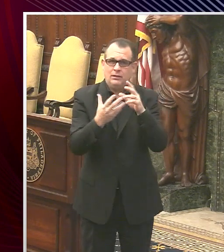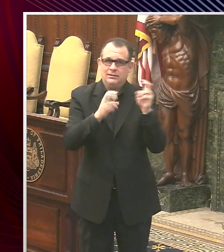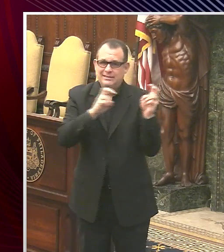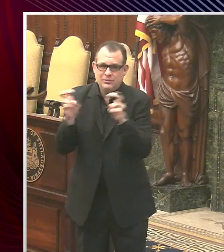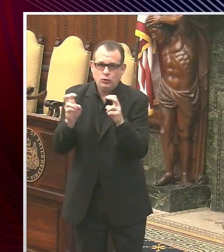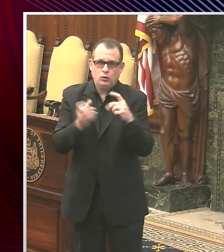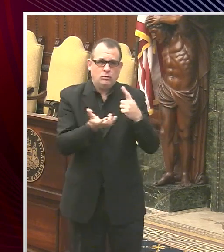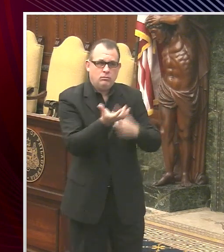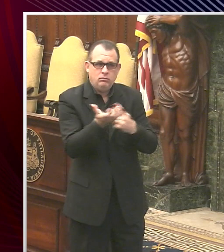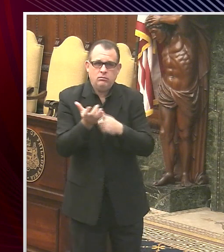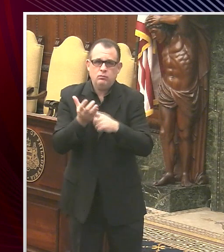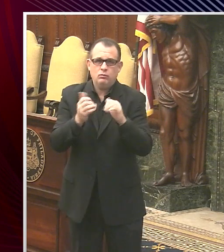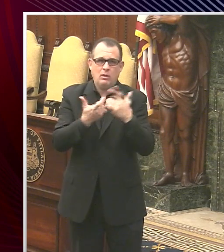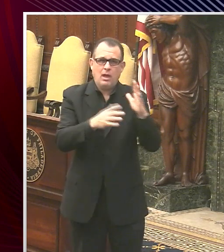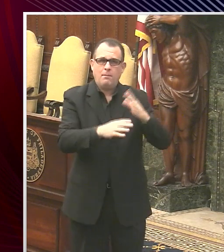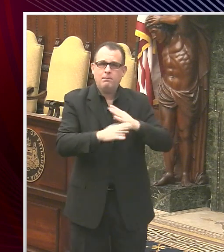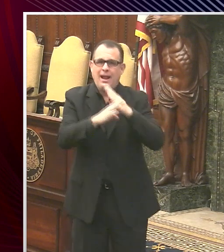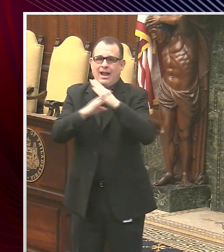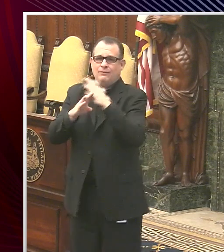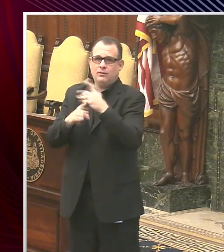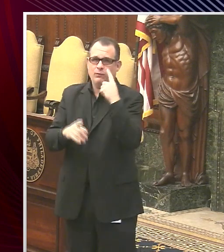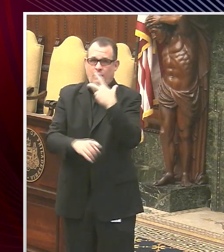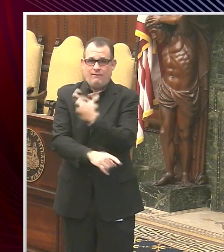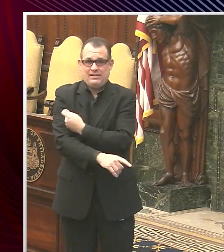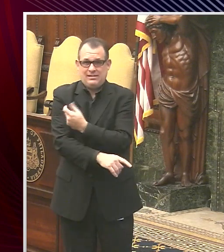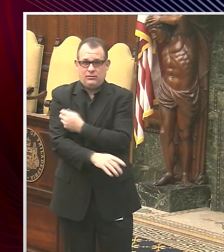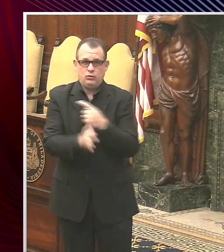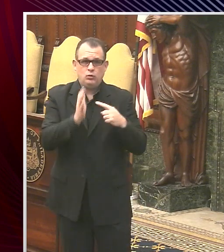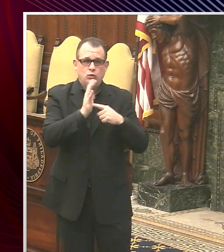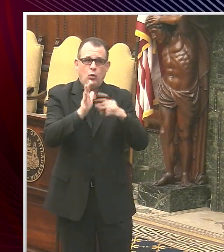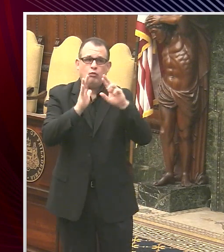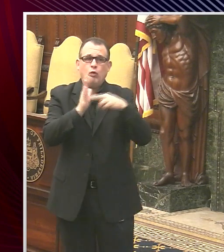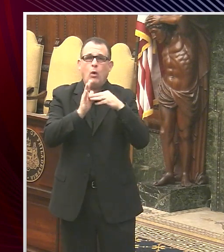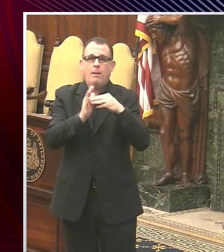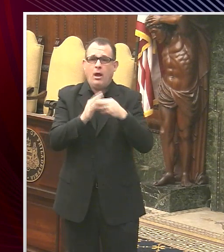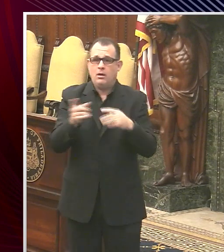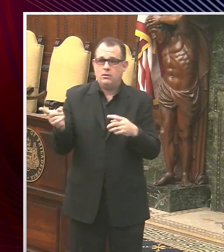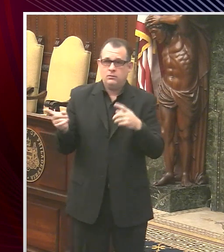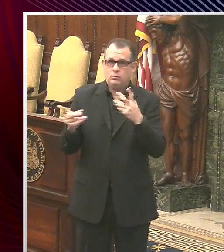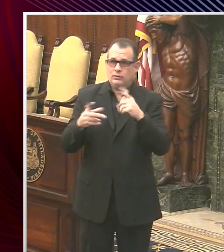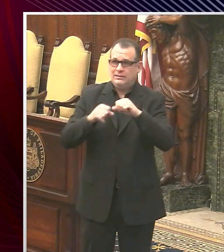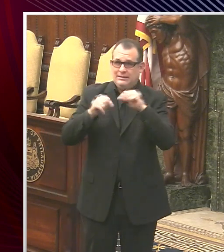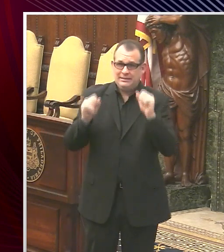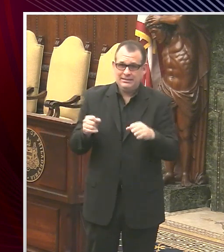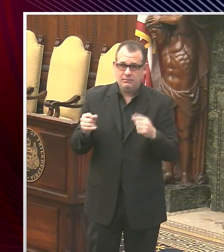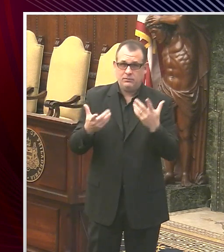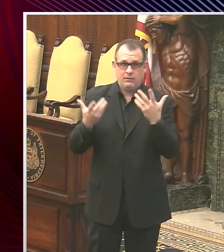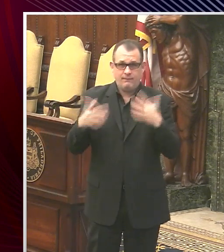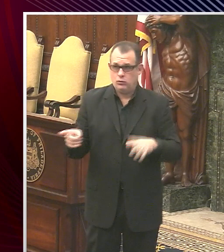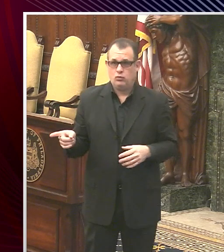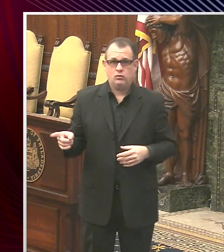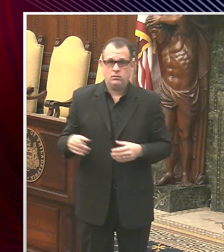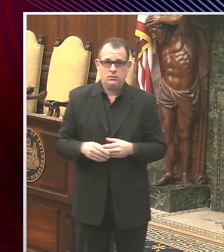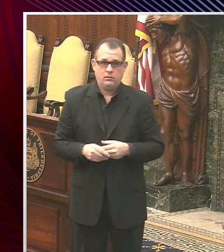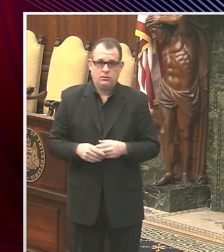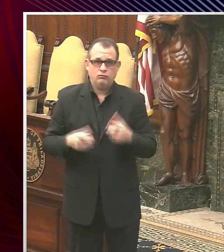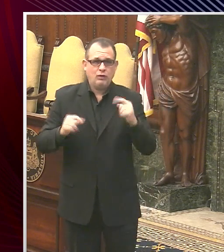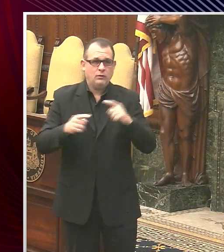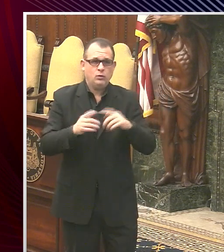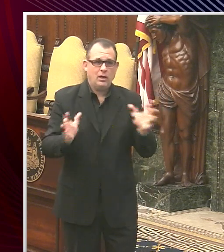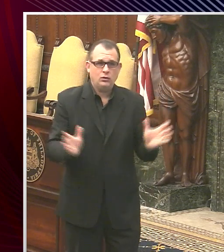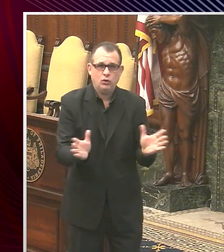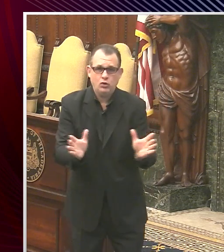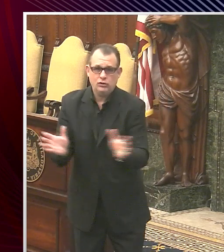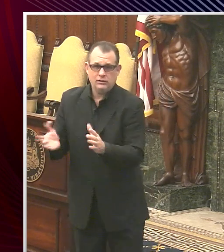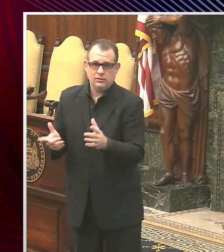getting vaccinated, and to highlight role models, even within their own system, of people who've been vaccinated and feel good about it. And we hope this number